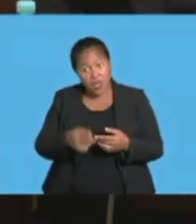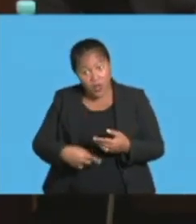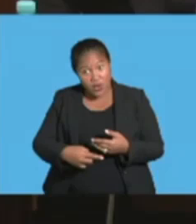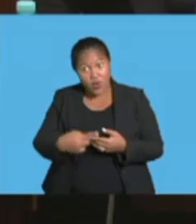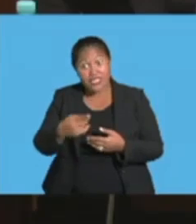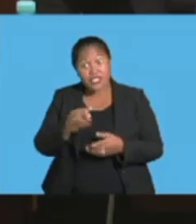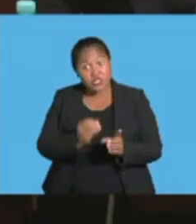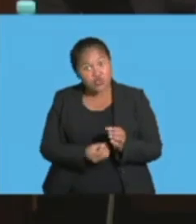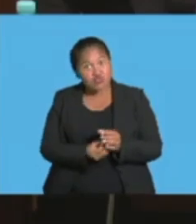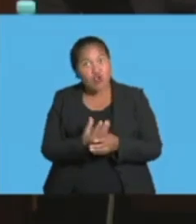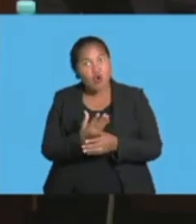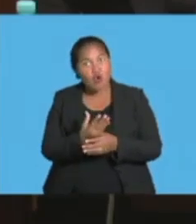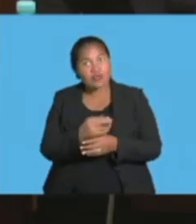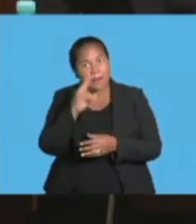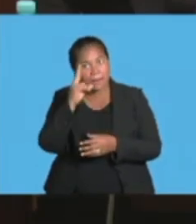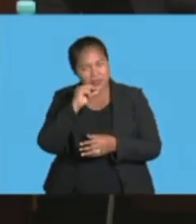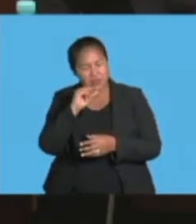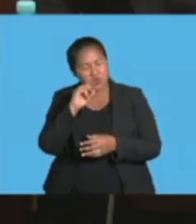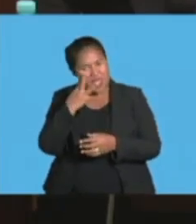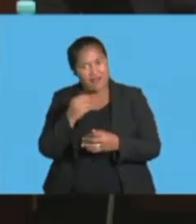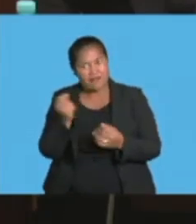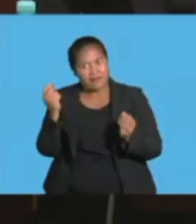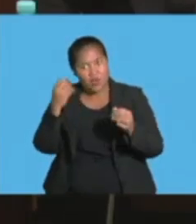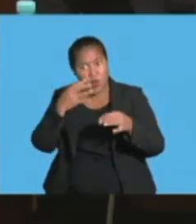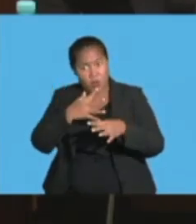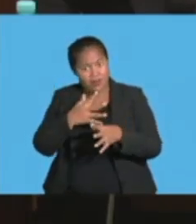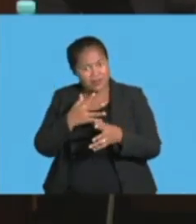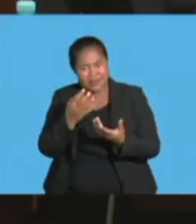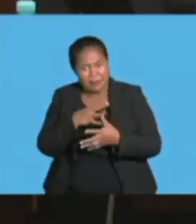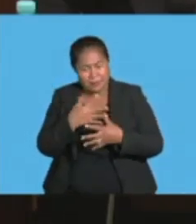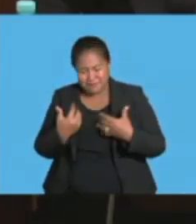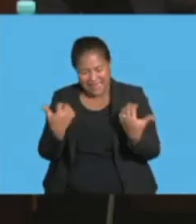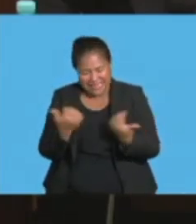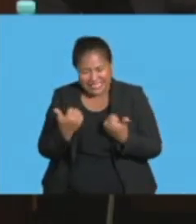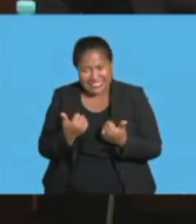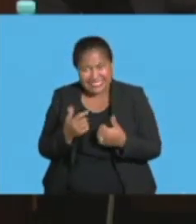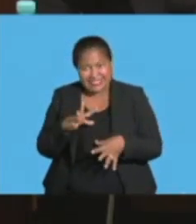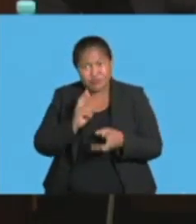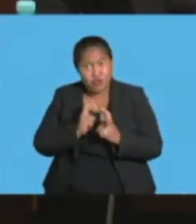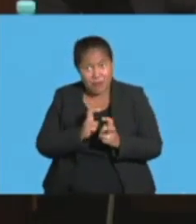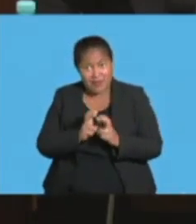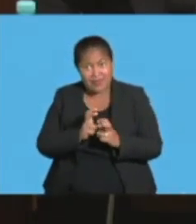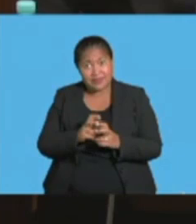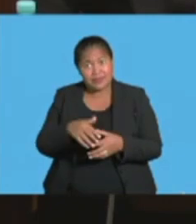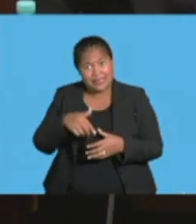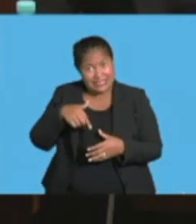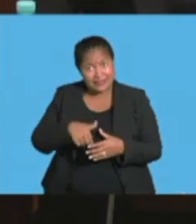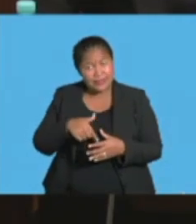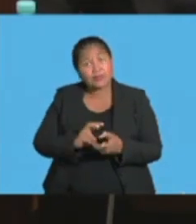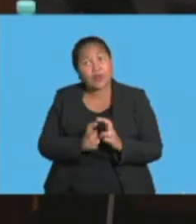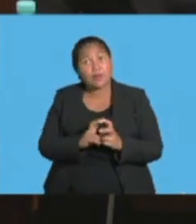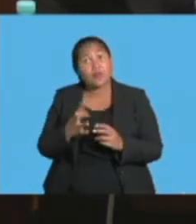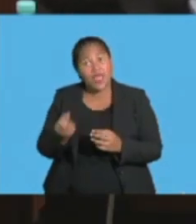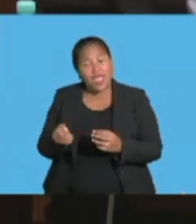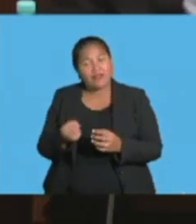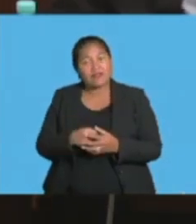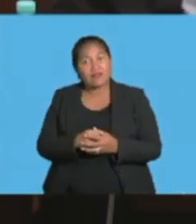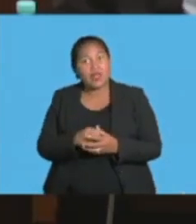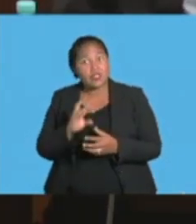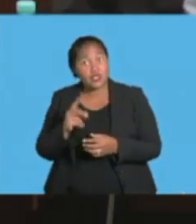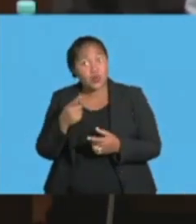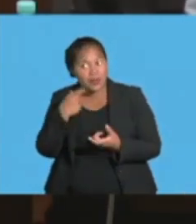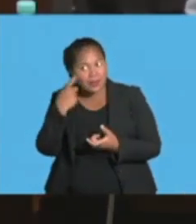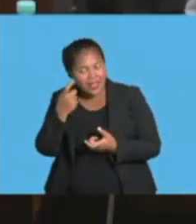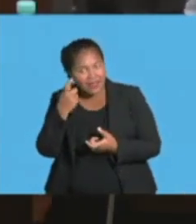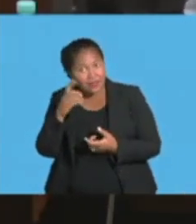there's a possibility of getting complications. We have begun to be able to introduce specialty care, and I've discussed